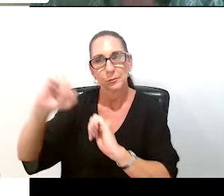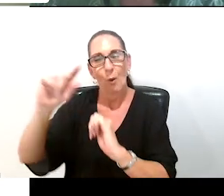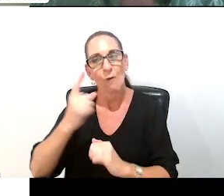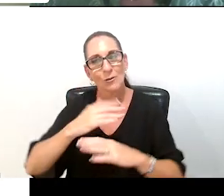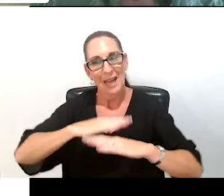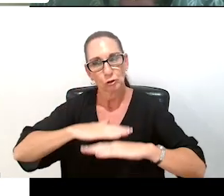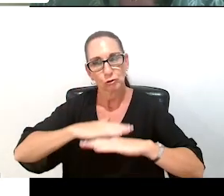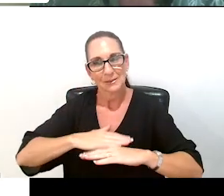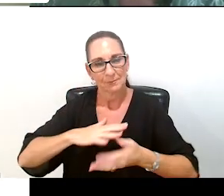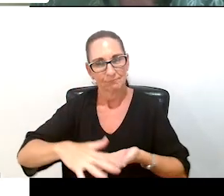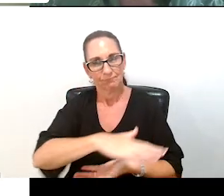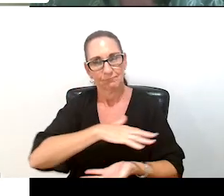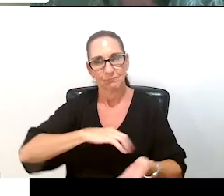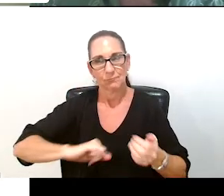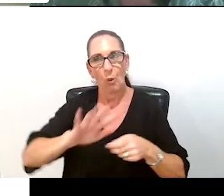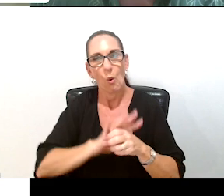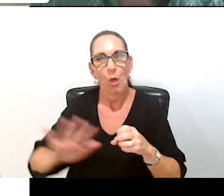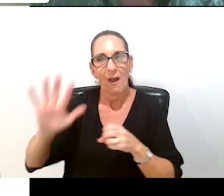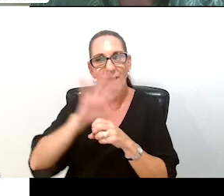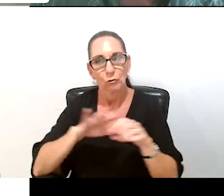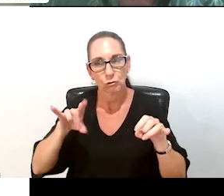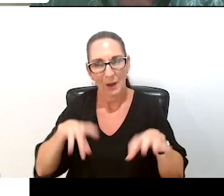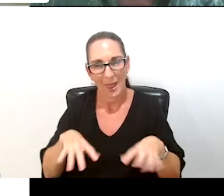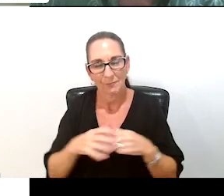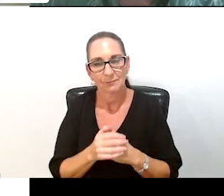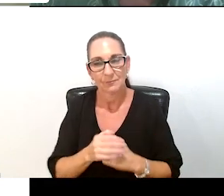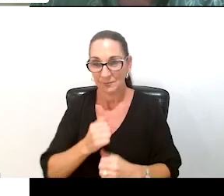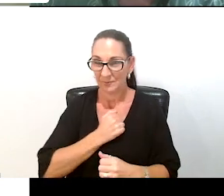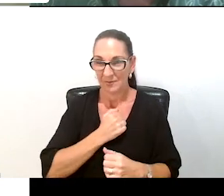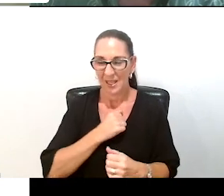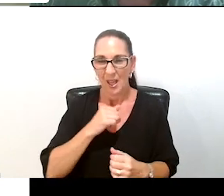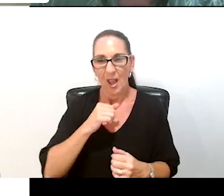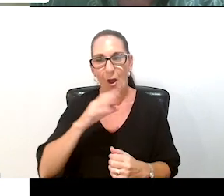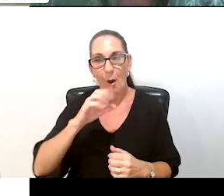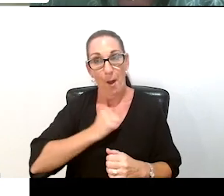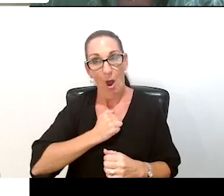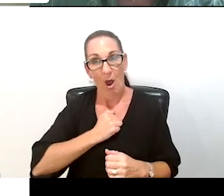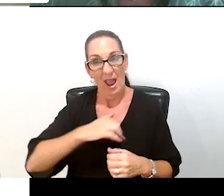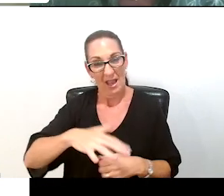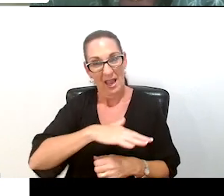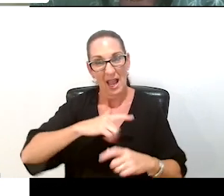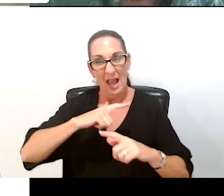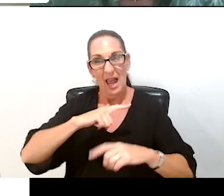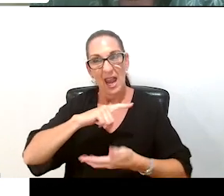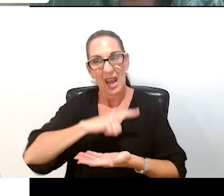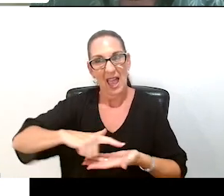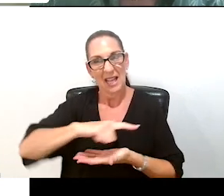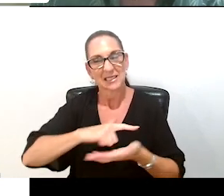around Australia. I am joining from the Wurundjeri country in Narn, Melbourne.